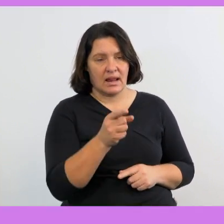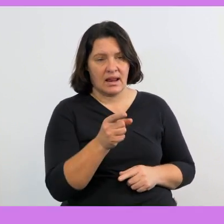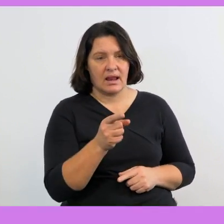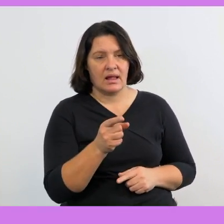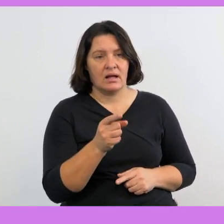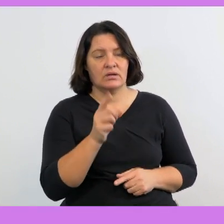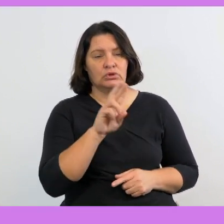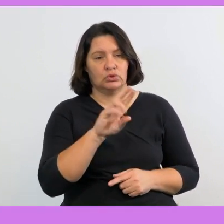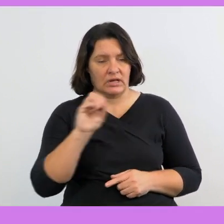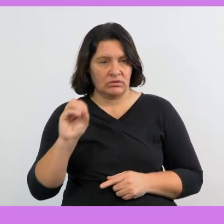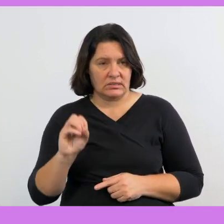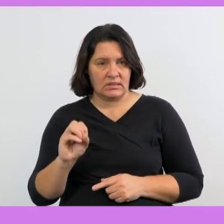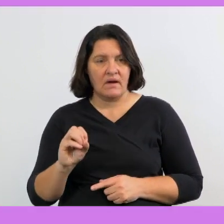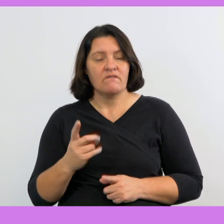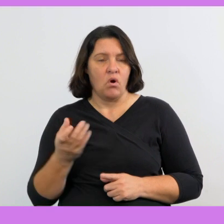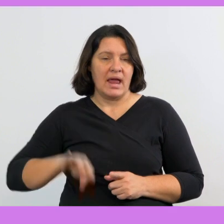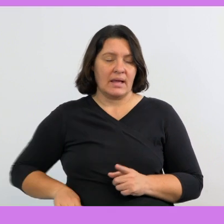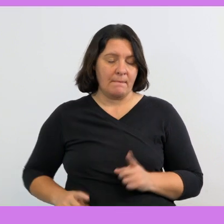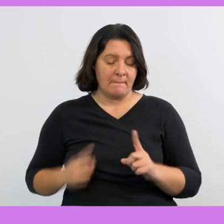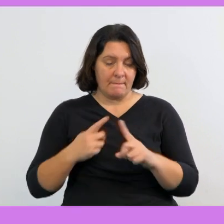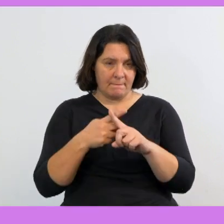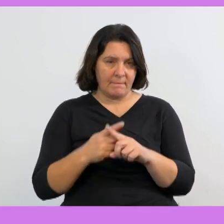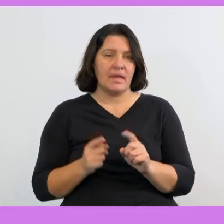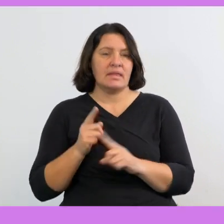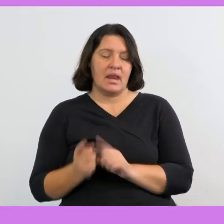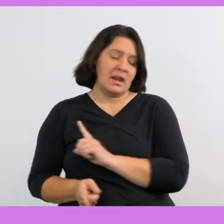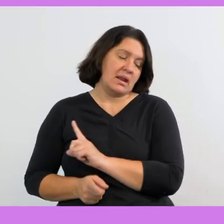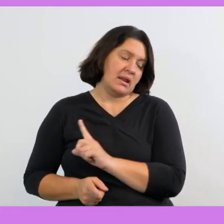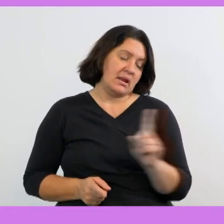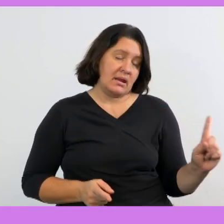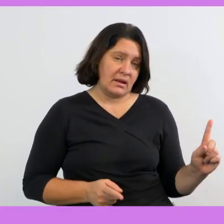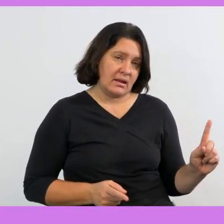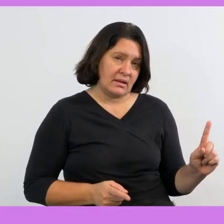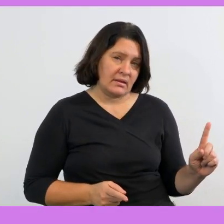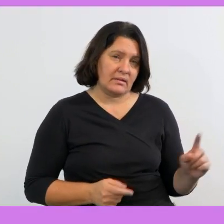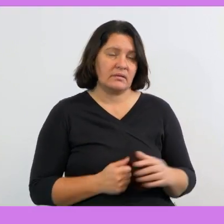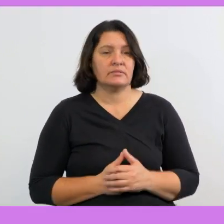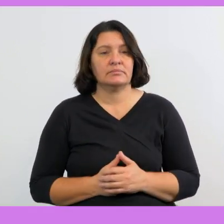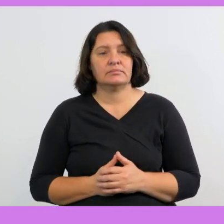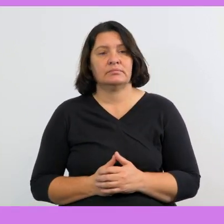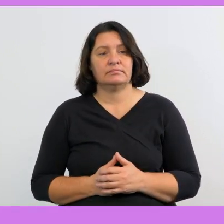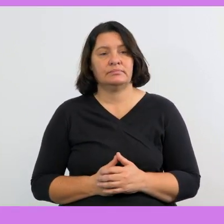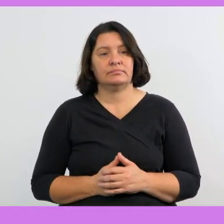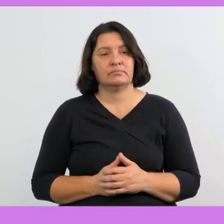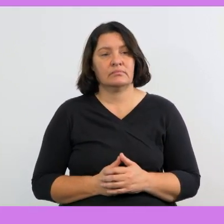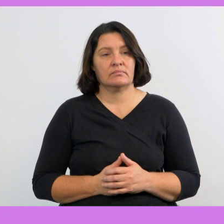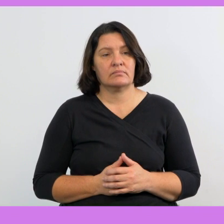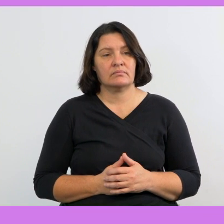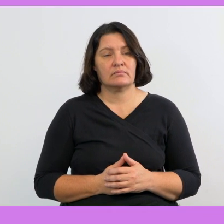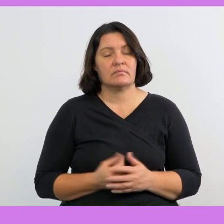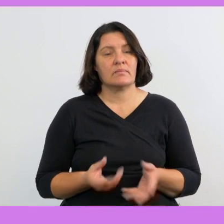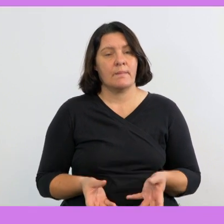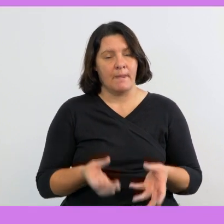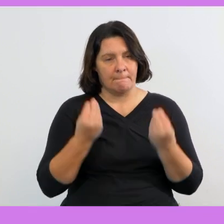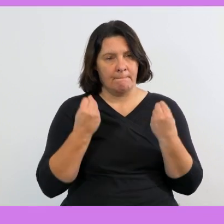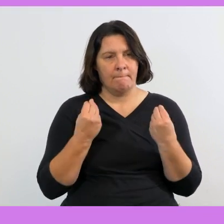looking at my income first. So I'm going to move all the way up until I intersect with the graph for income, right? So it's